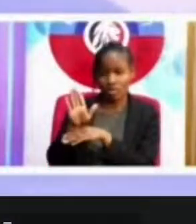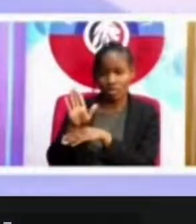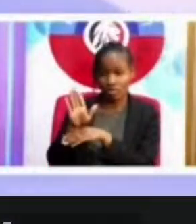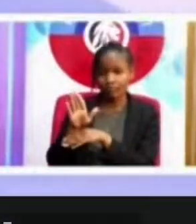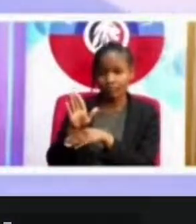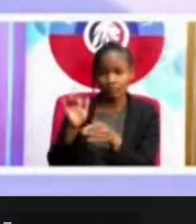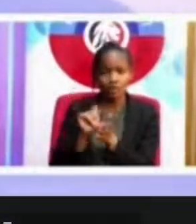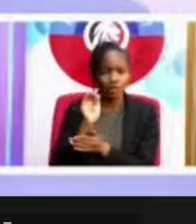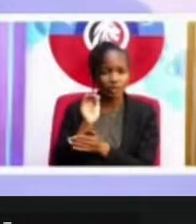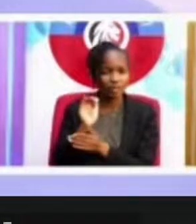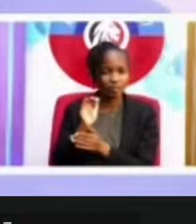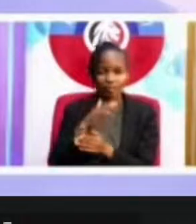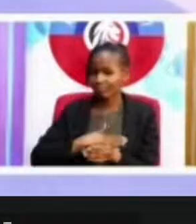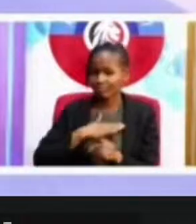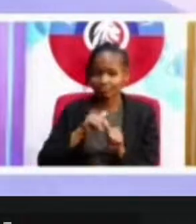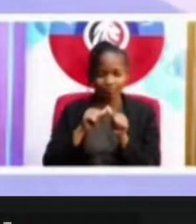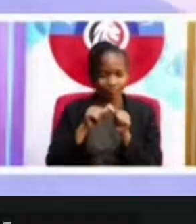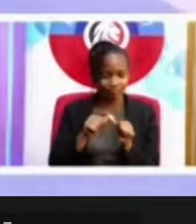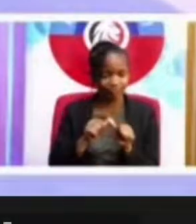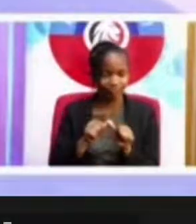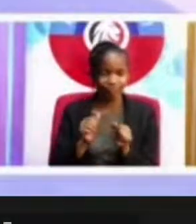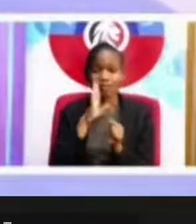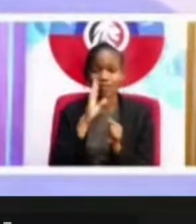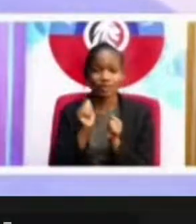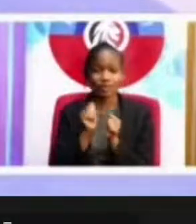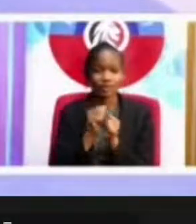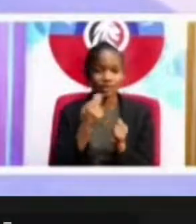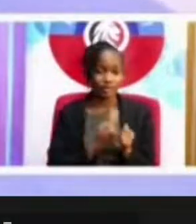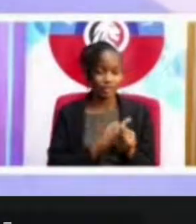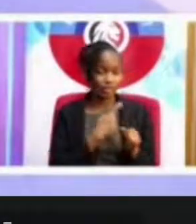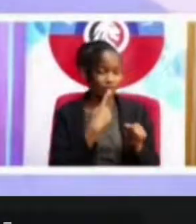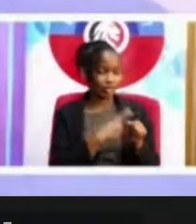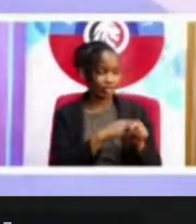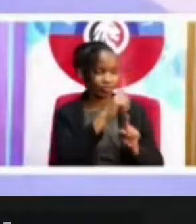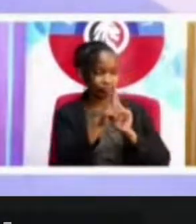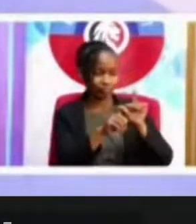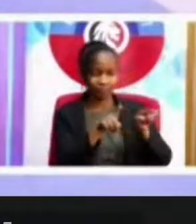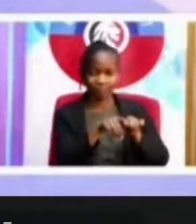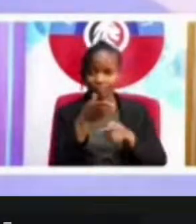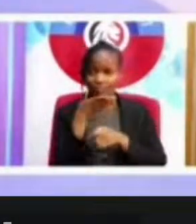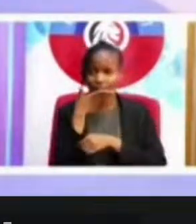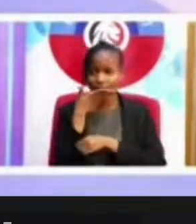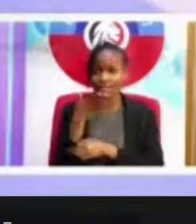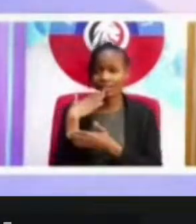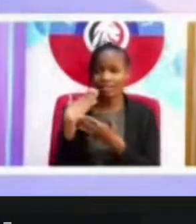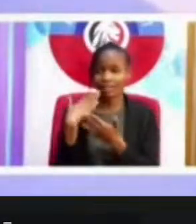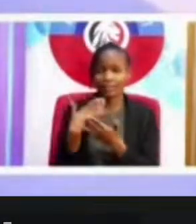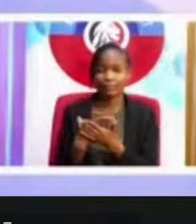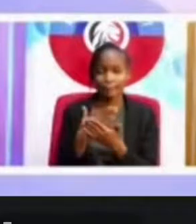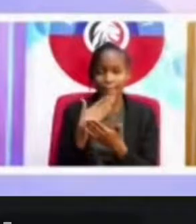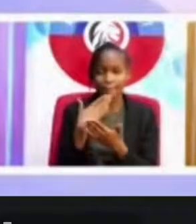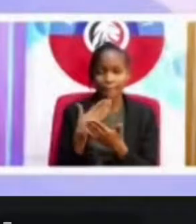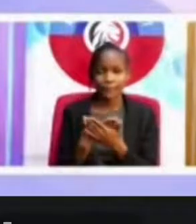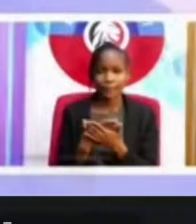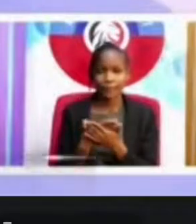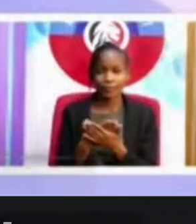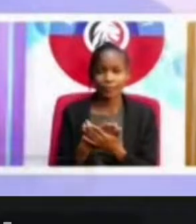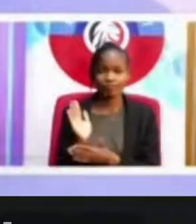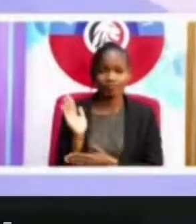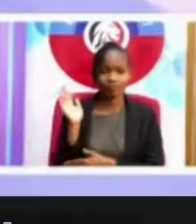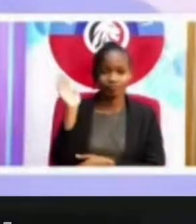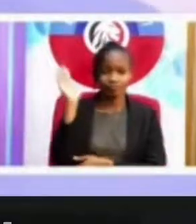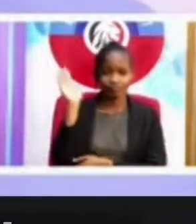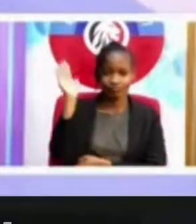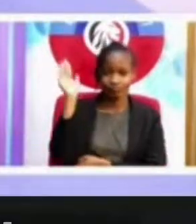you to stay with us. Time for question and answer. I'm online. Thank you. I know you've been putting your hands up on the Zoom platform. You've posted